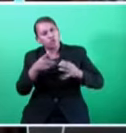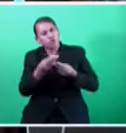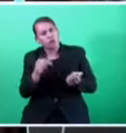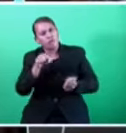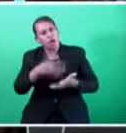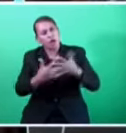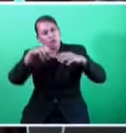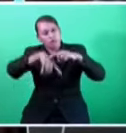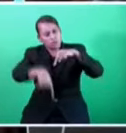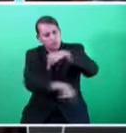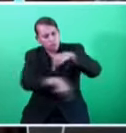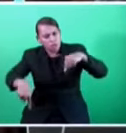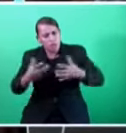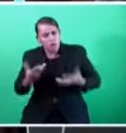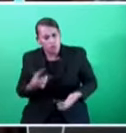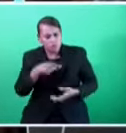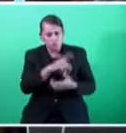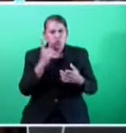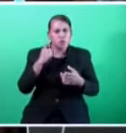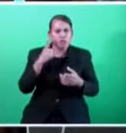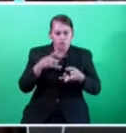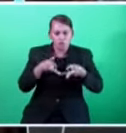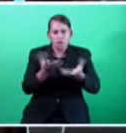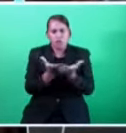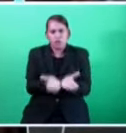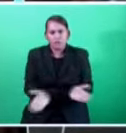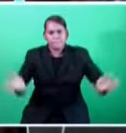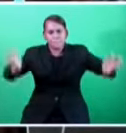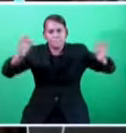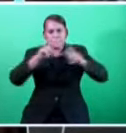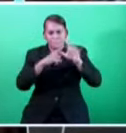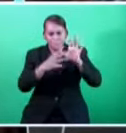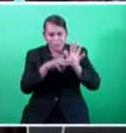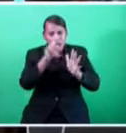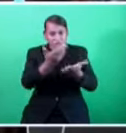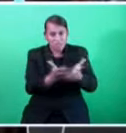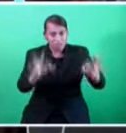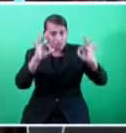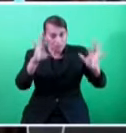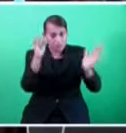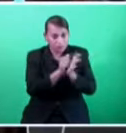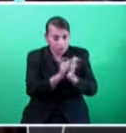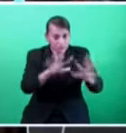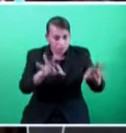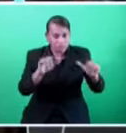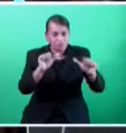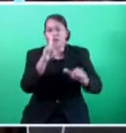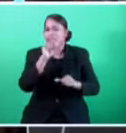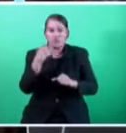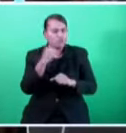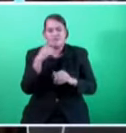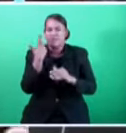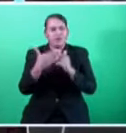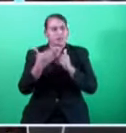happening in the catchment area, because if we fix the cultivation practices, the logging practices in the catchment, then we will be able to